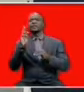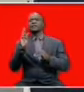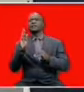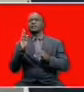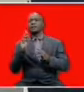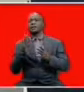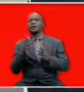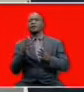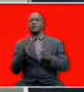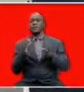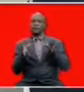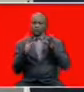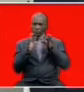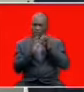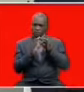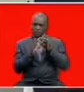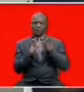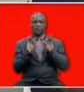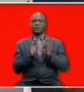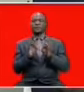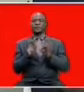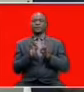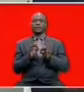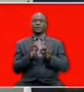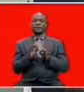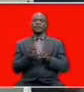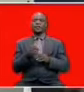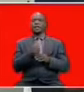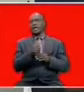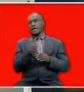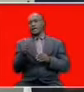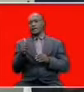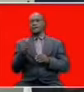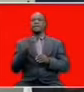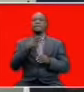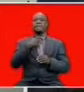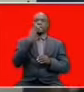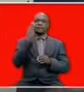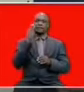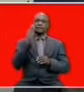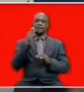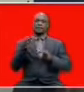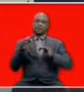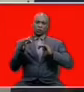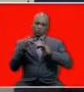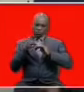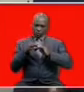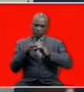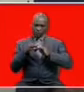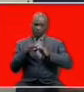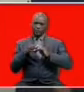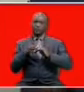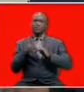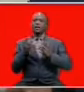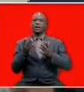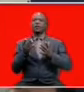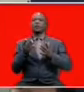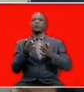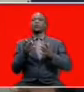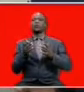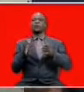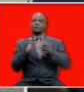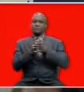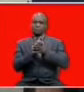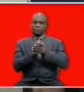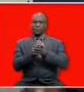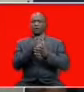they don't have that connection. Yeah. You know, it's like any success of any marriage, it is dependent on how connected the wife is from the husband. Mm.